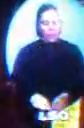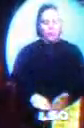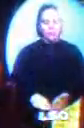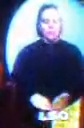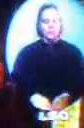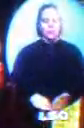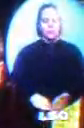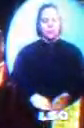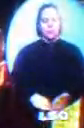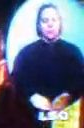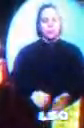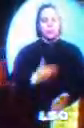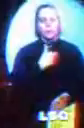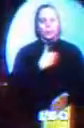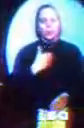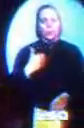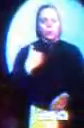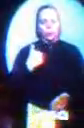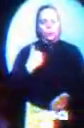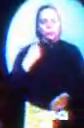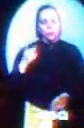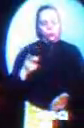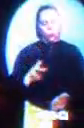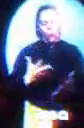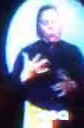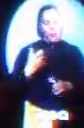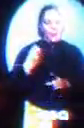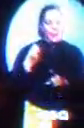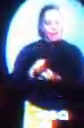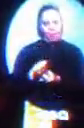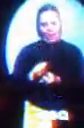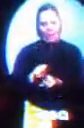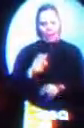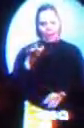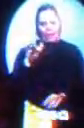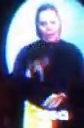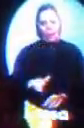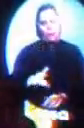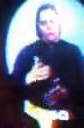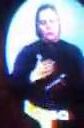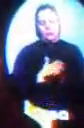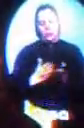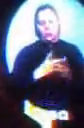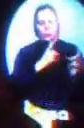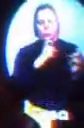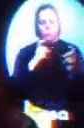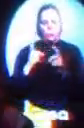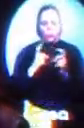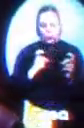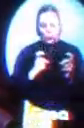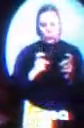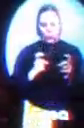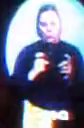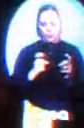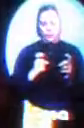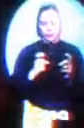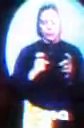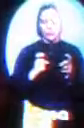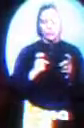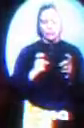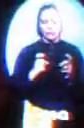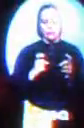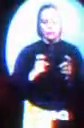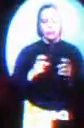The Honourable Member for Timmins Bay. Sorry, photo op. Businesses were trashed. They shut down the city. Shopkeepers are still waiting